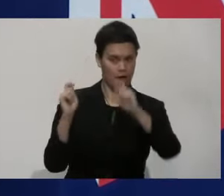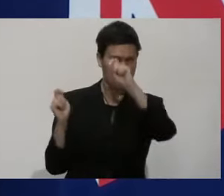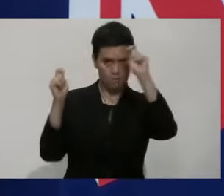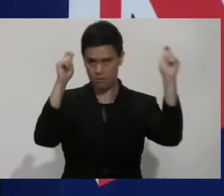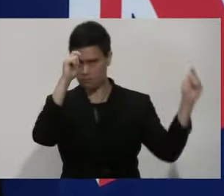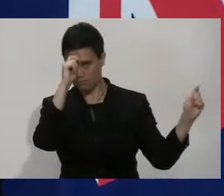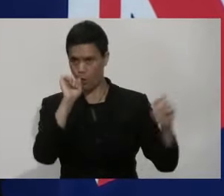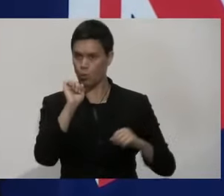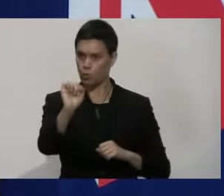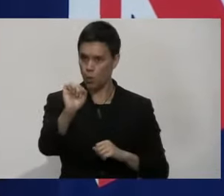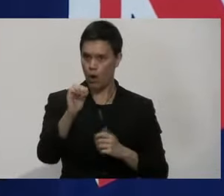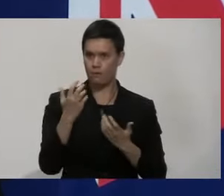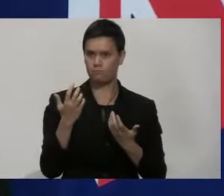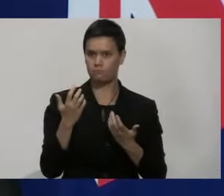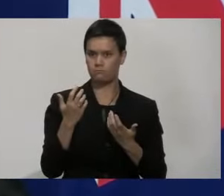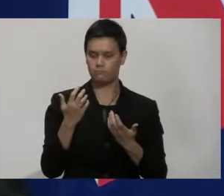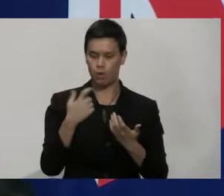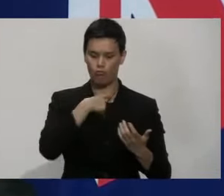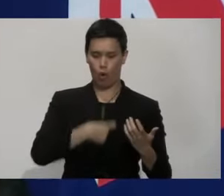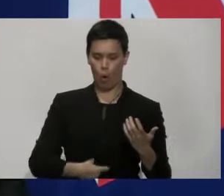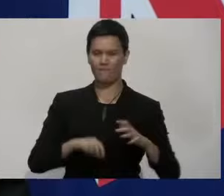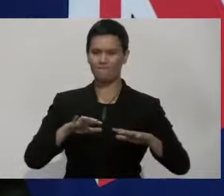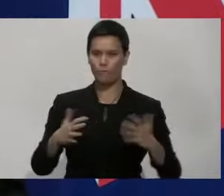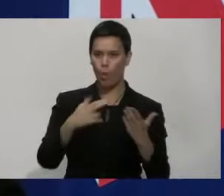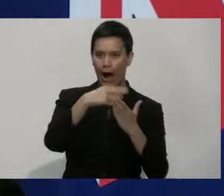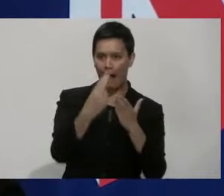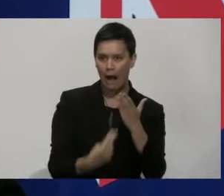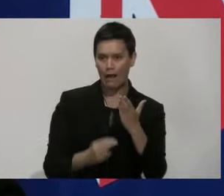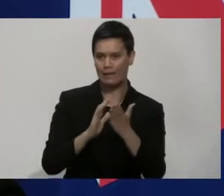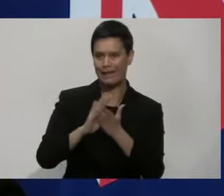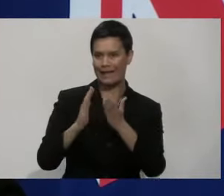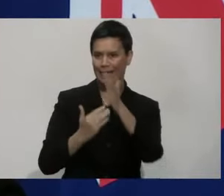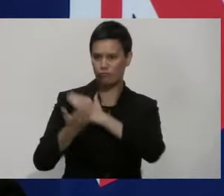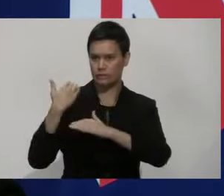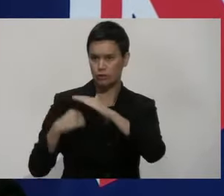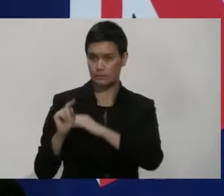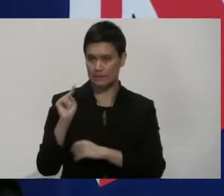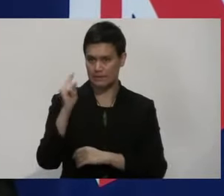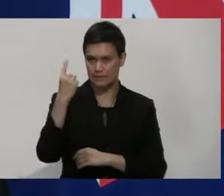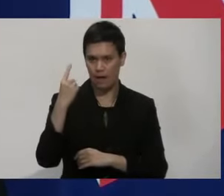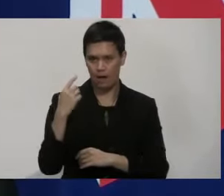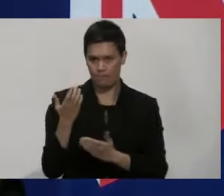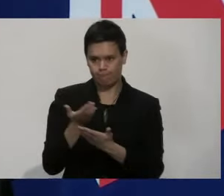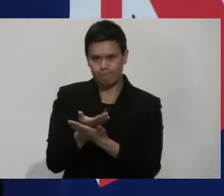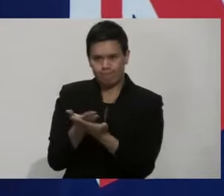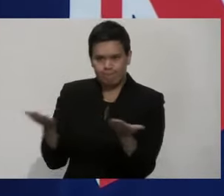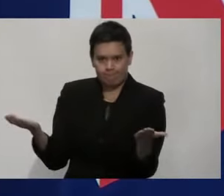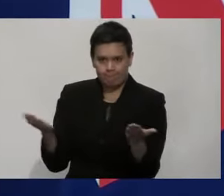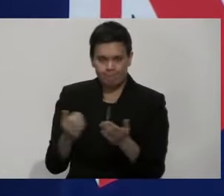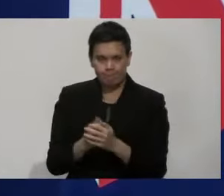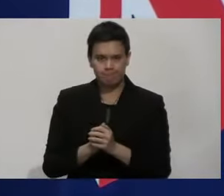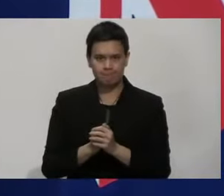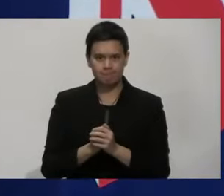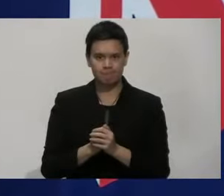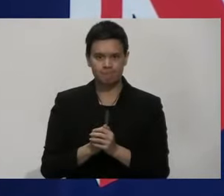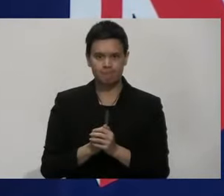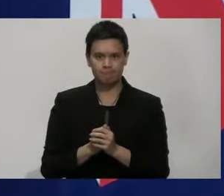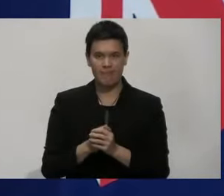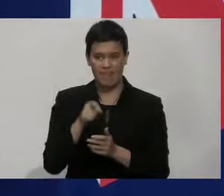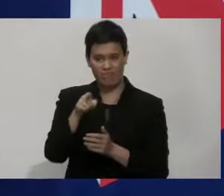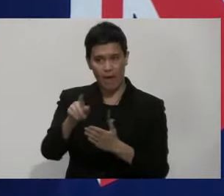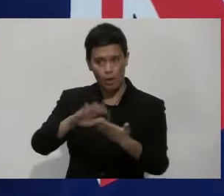Heritage, a lot of shows, a lot of artistic events will need to now be cancelled. Yeah. What's your message to that sector? Well, they'll know that